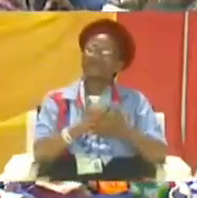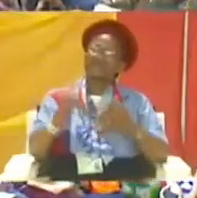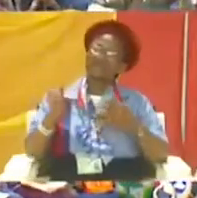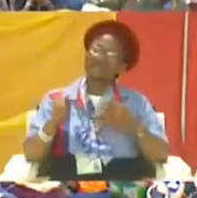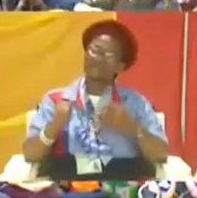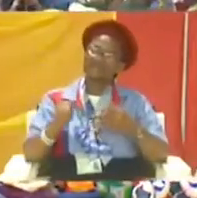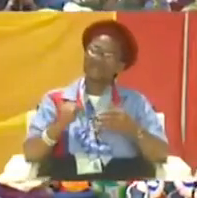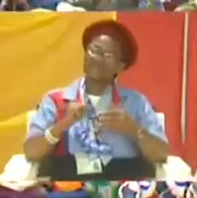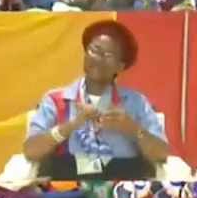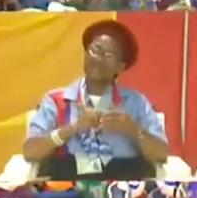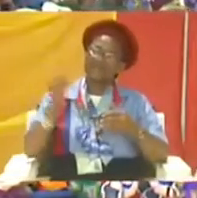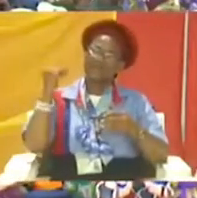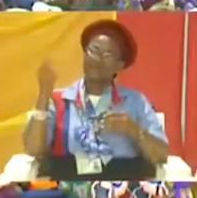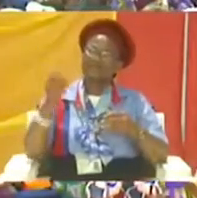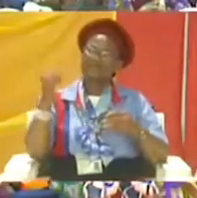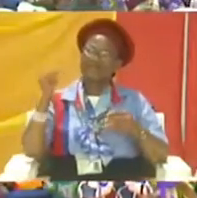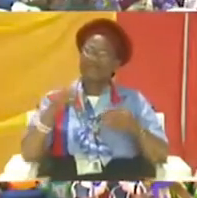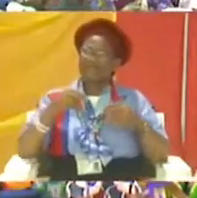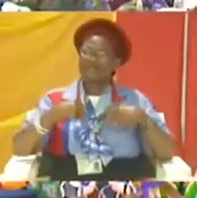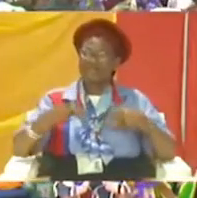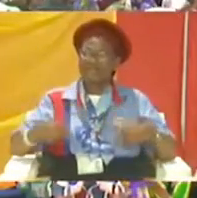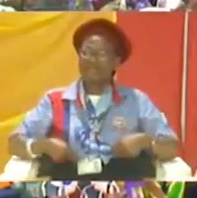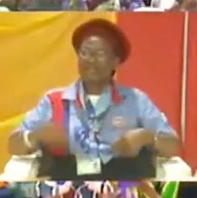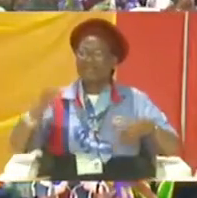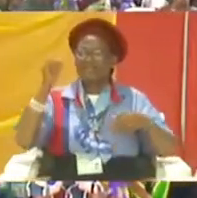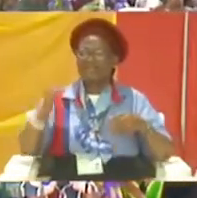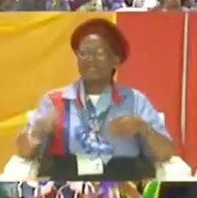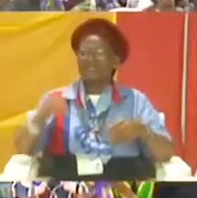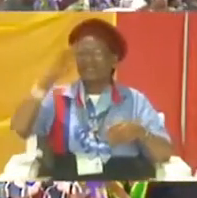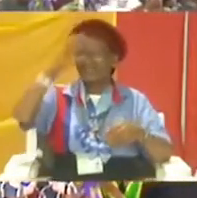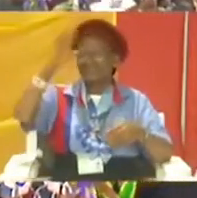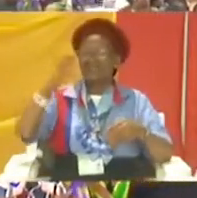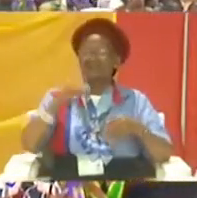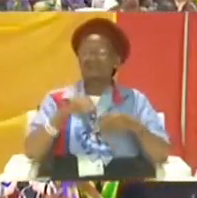I was a healthy man. I